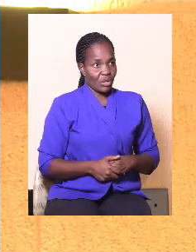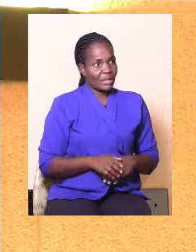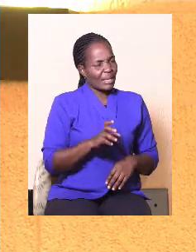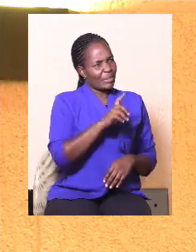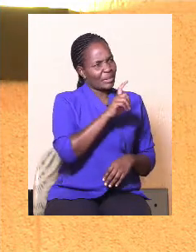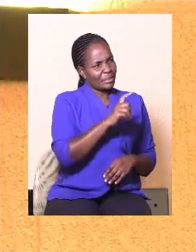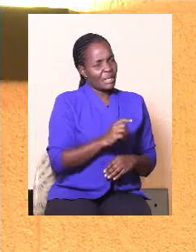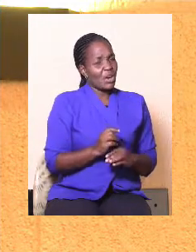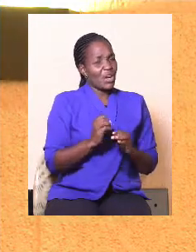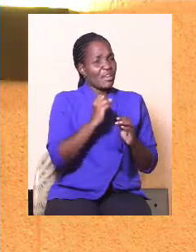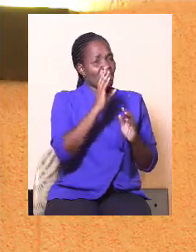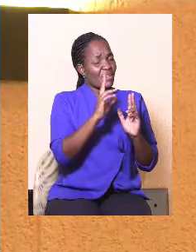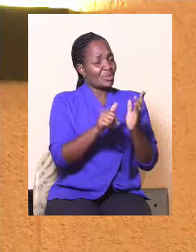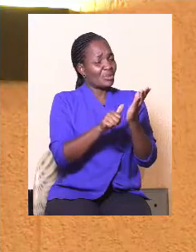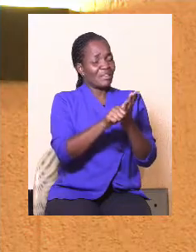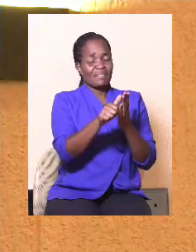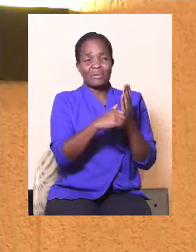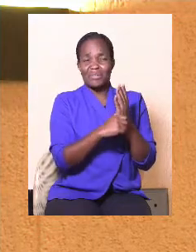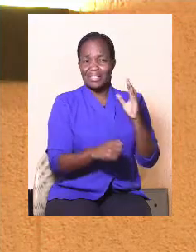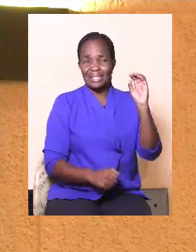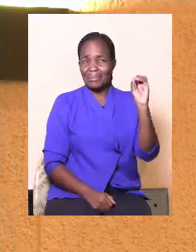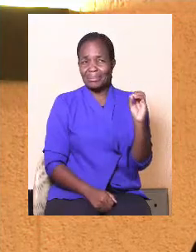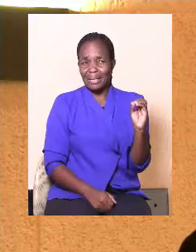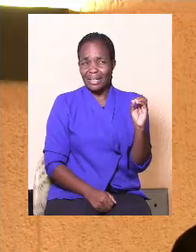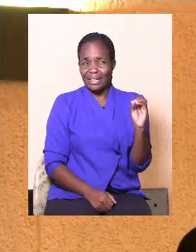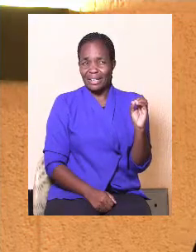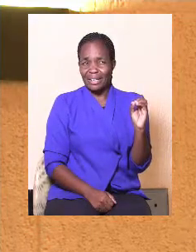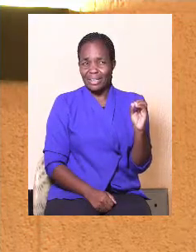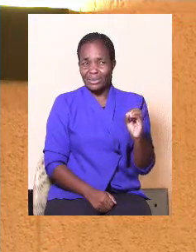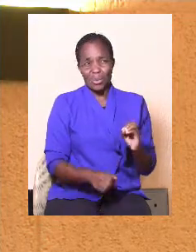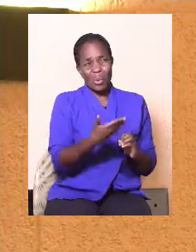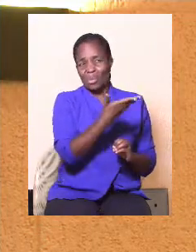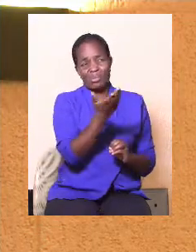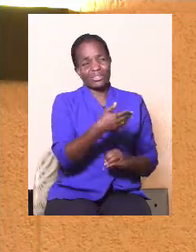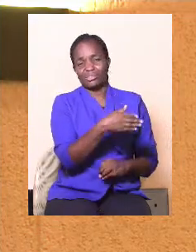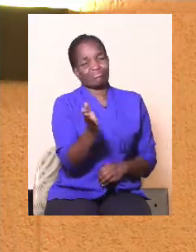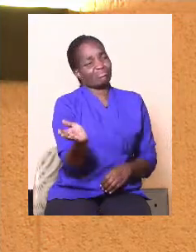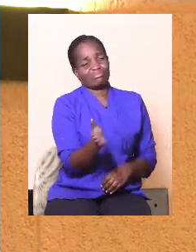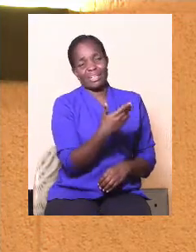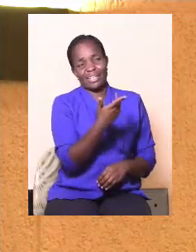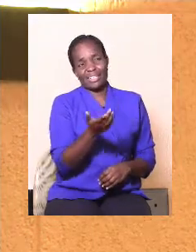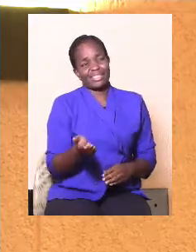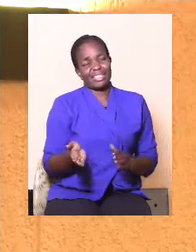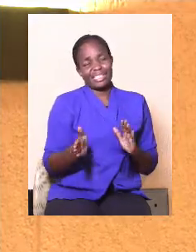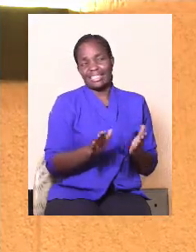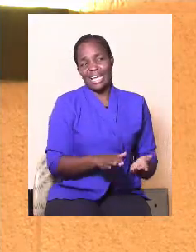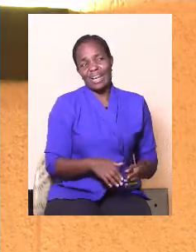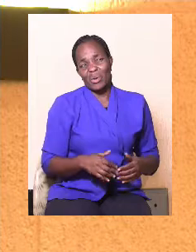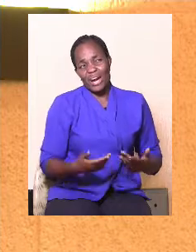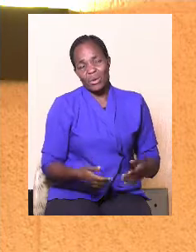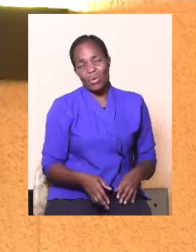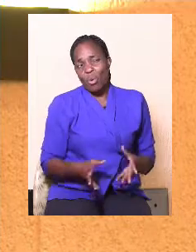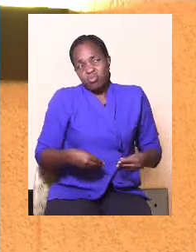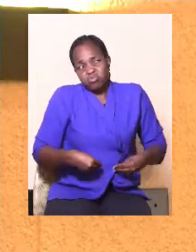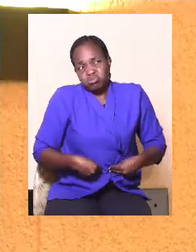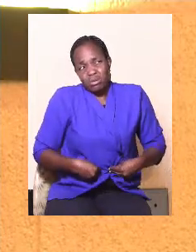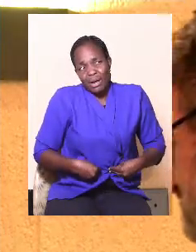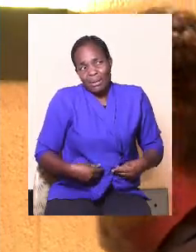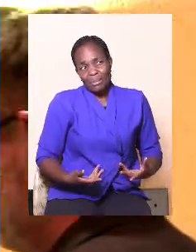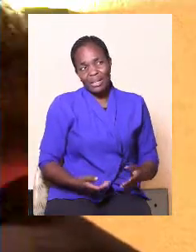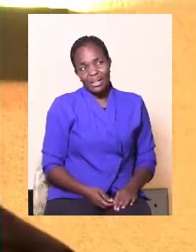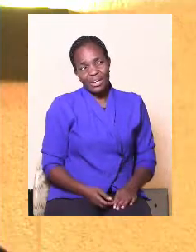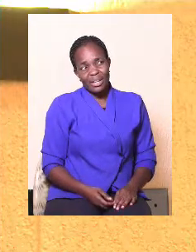hunger? Thank you. Can you repeat the last question, please? The last question on tax? You are saying the scheme is only for those